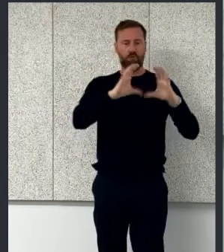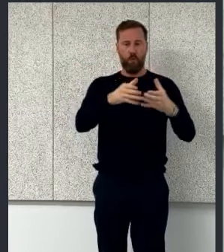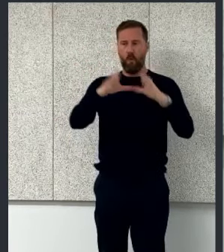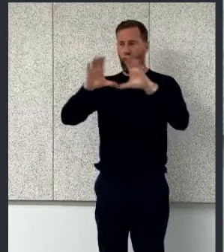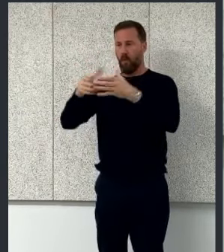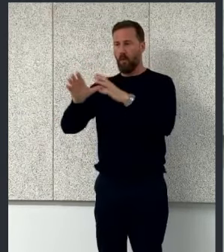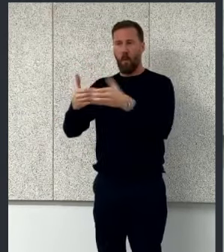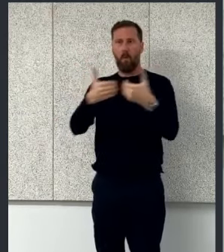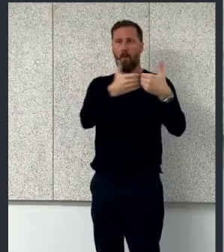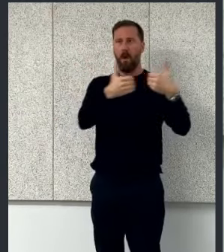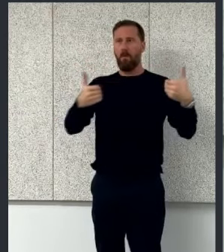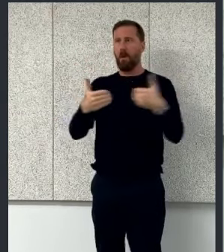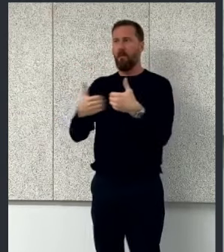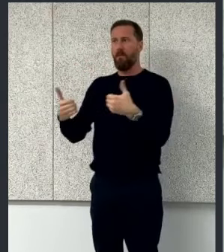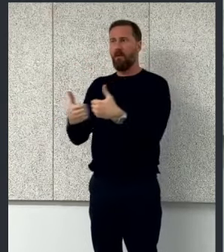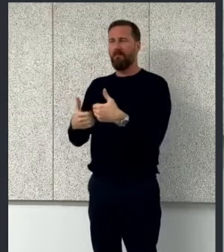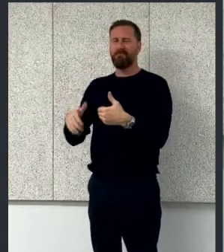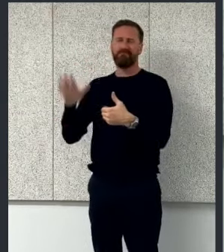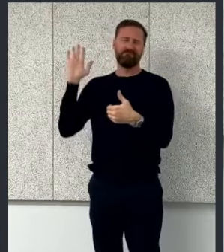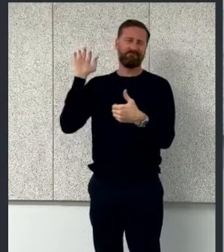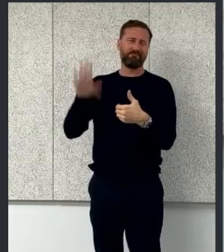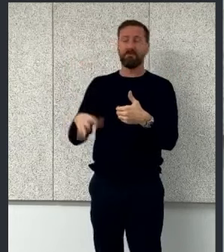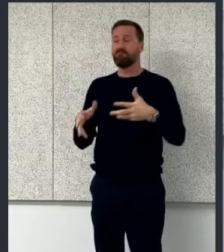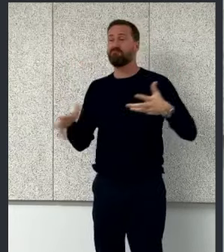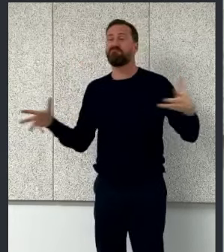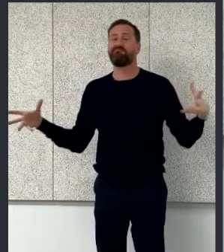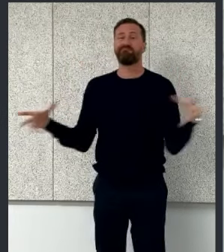do that and build these partnerships